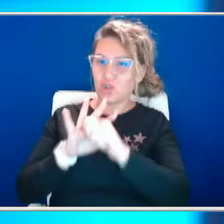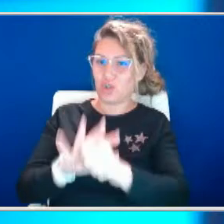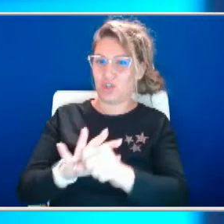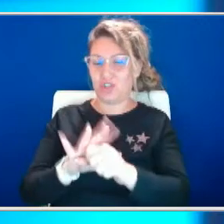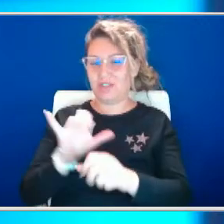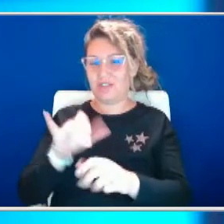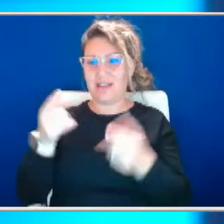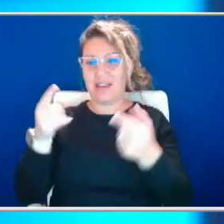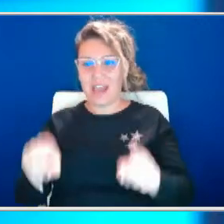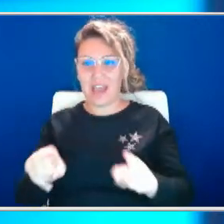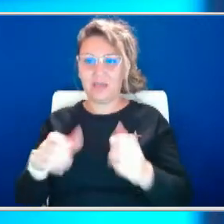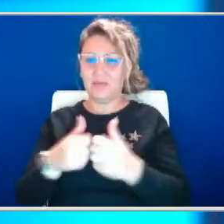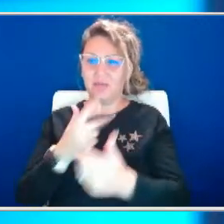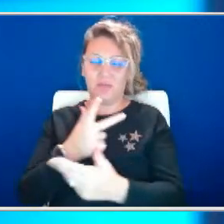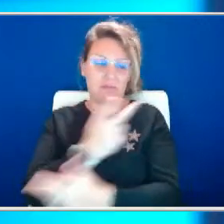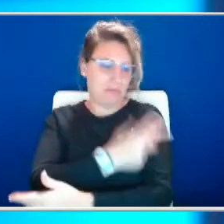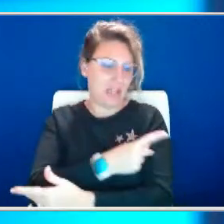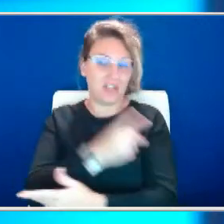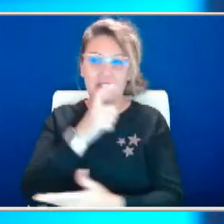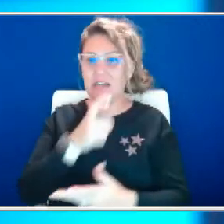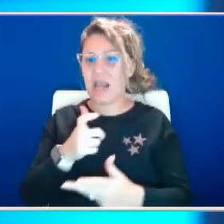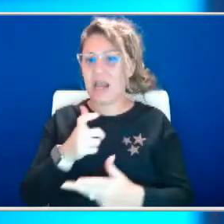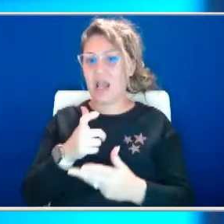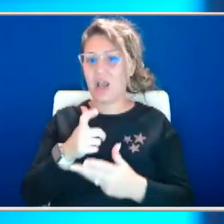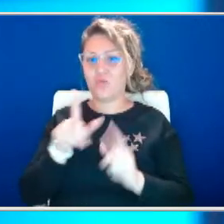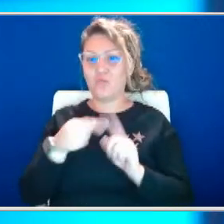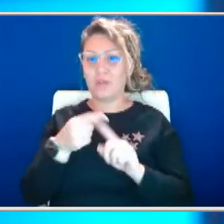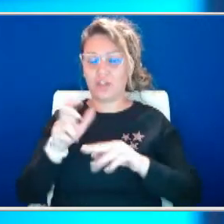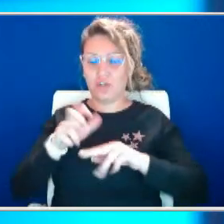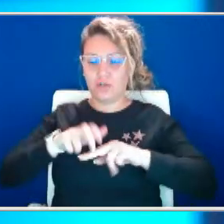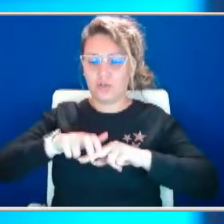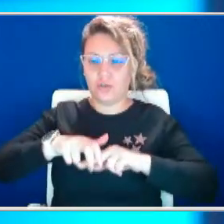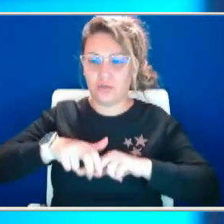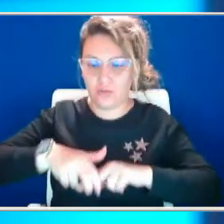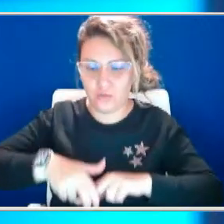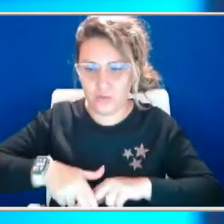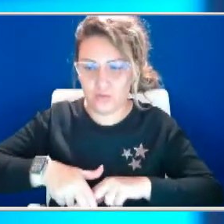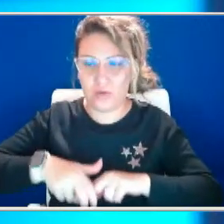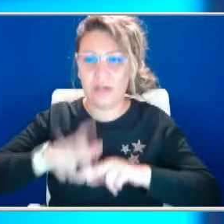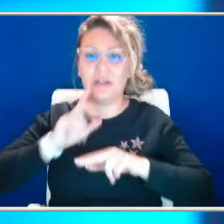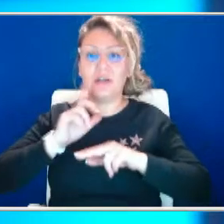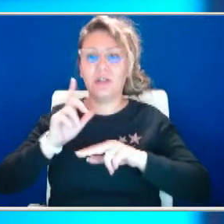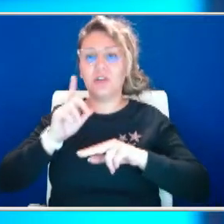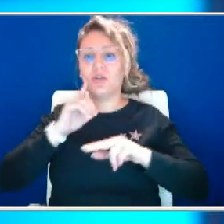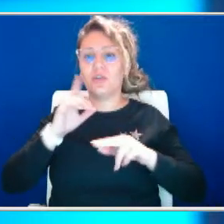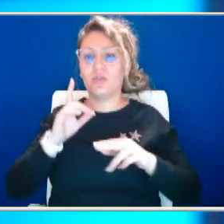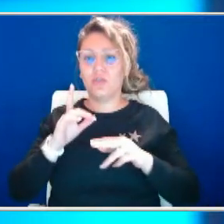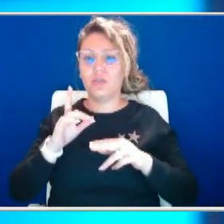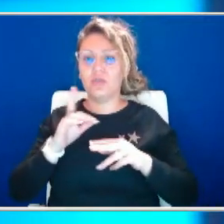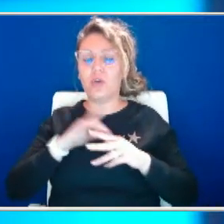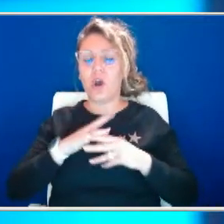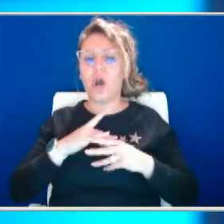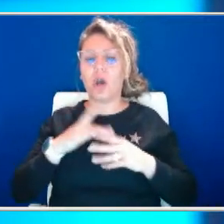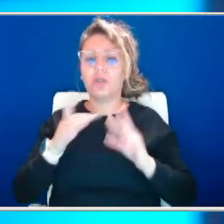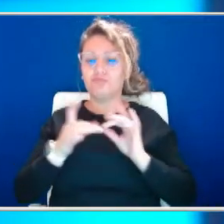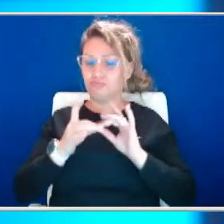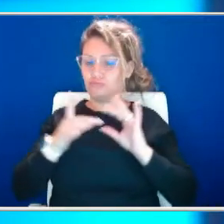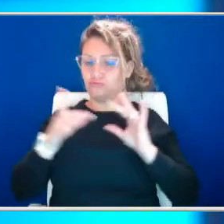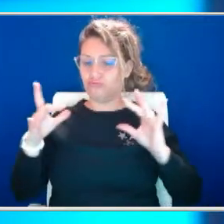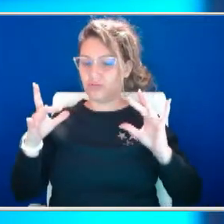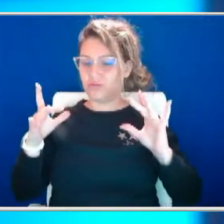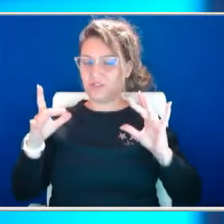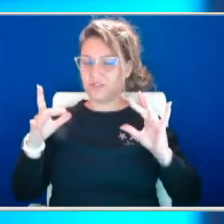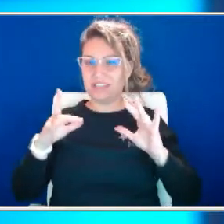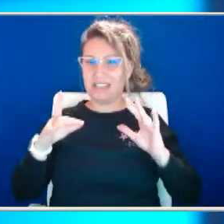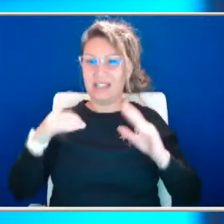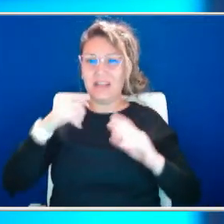patient maybe not be aware that when you bend forward and lean, you actually, you relieve the pinch in the spine. It opens up that canal, it opens up the dimension,